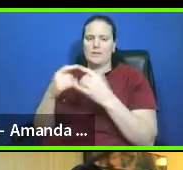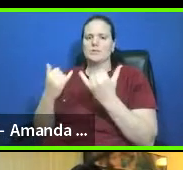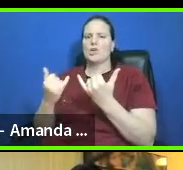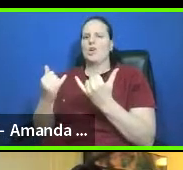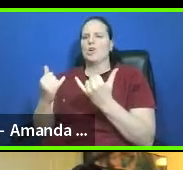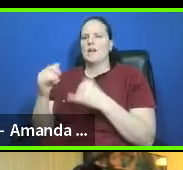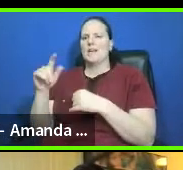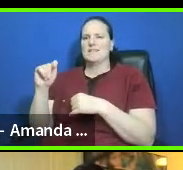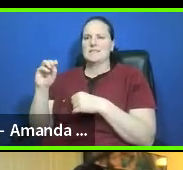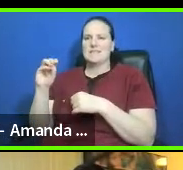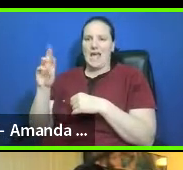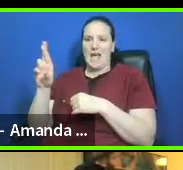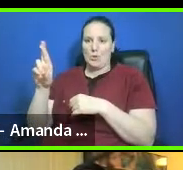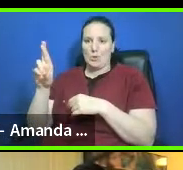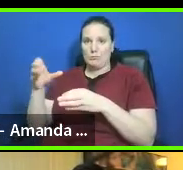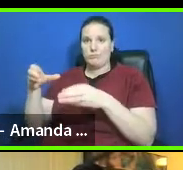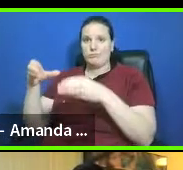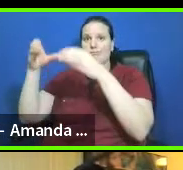do impact